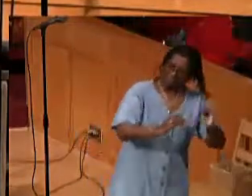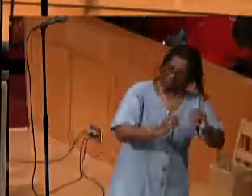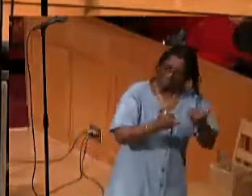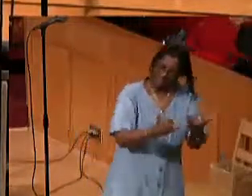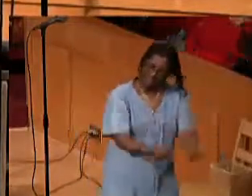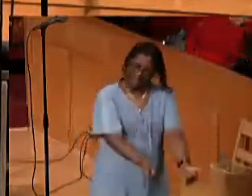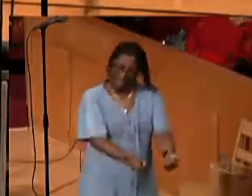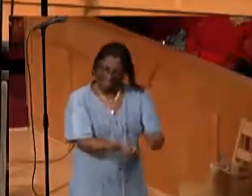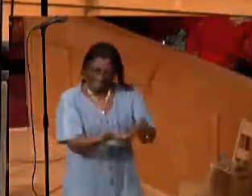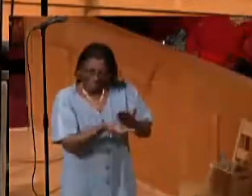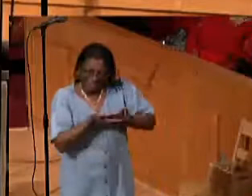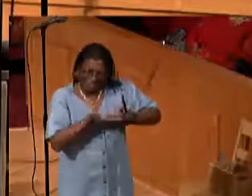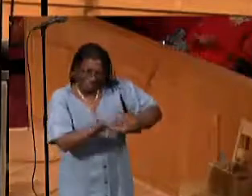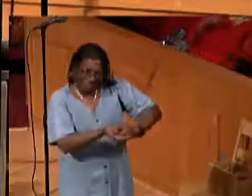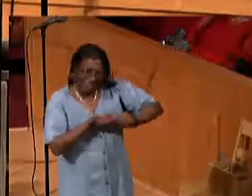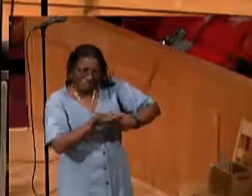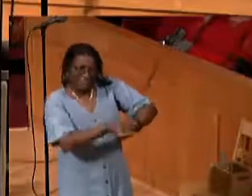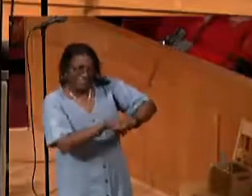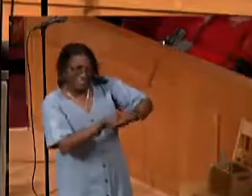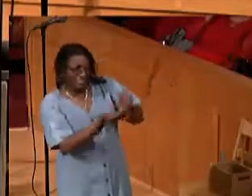those of you that used to be cussers.